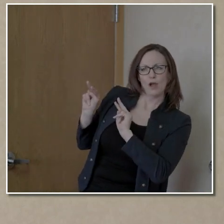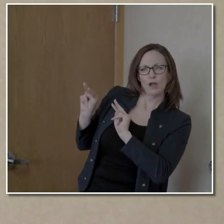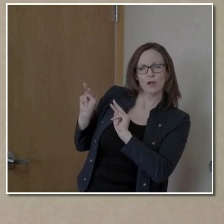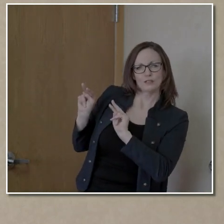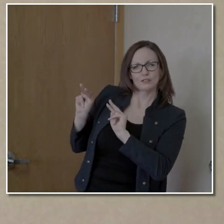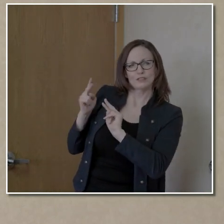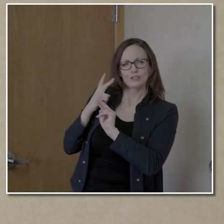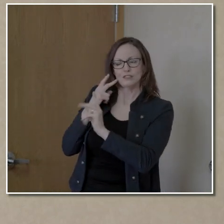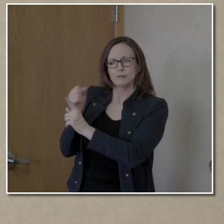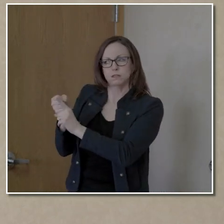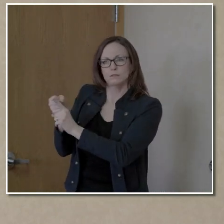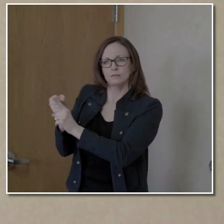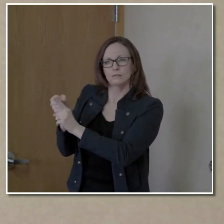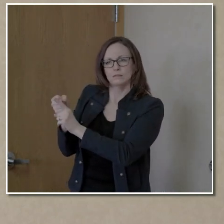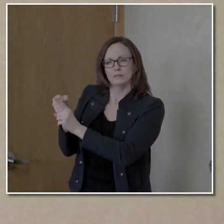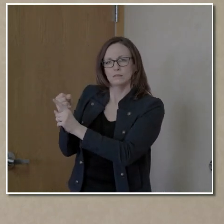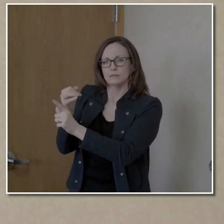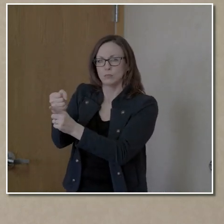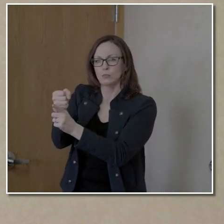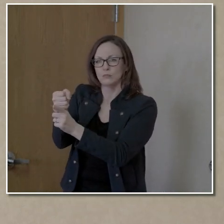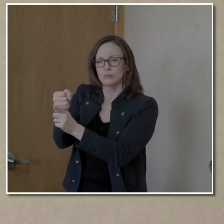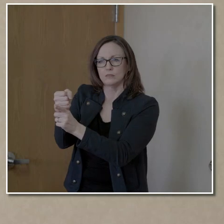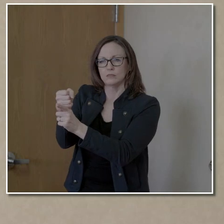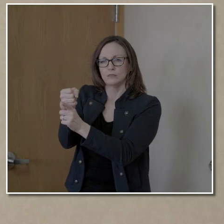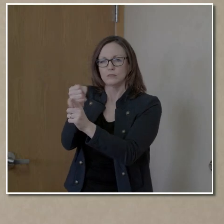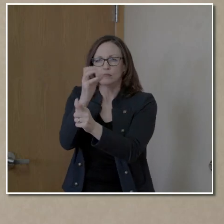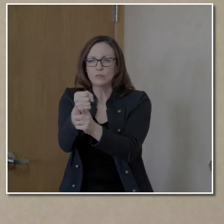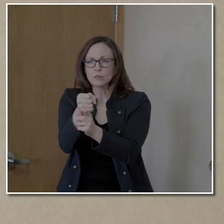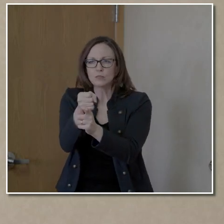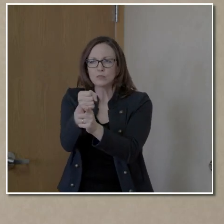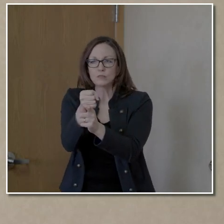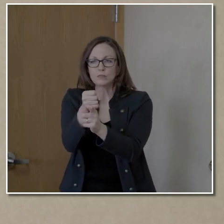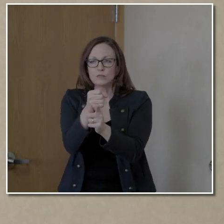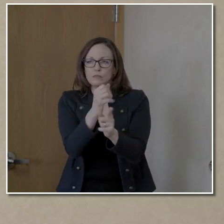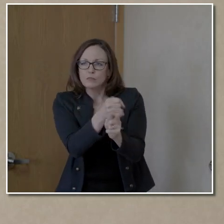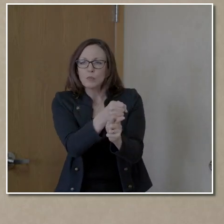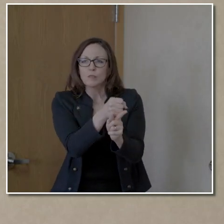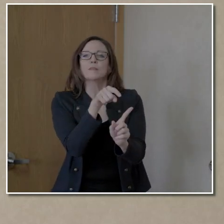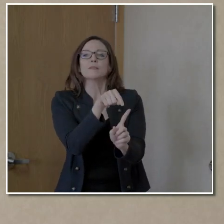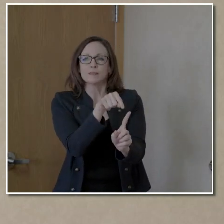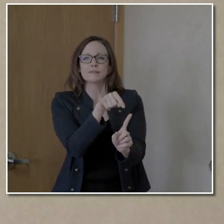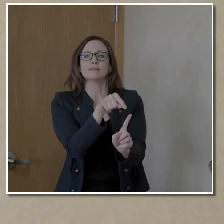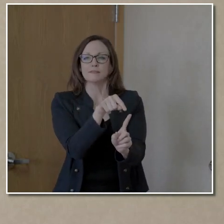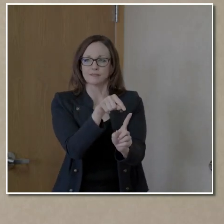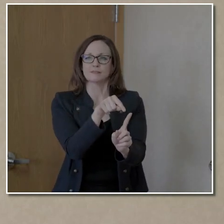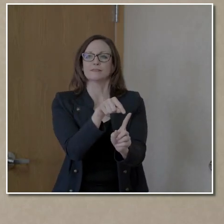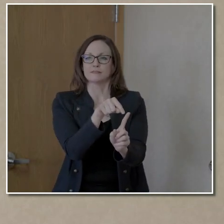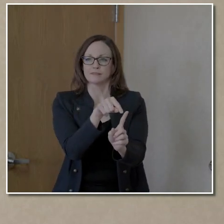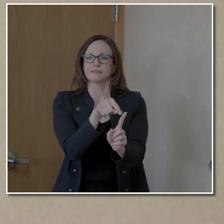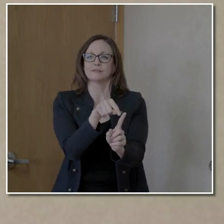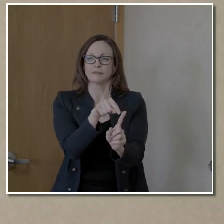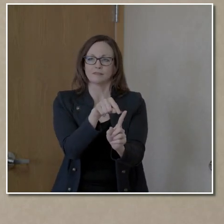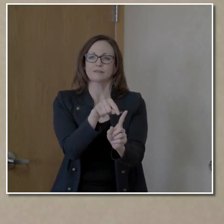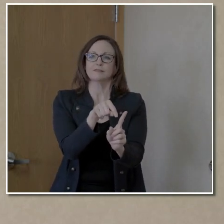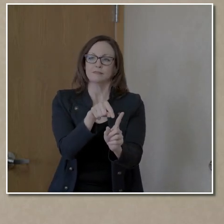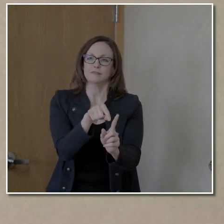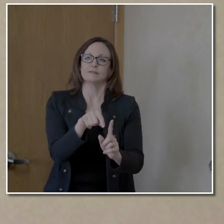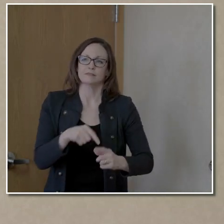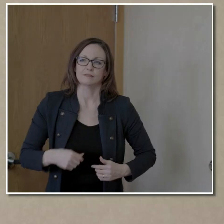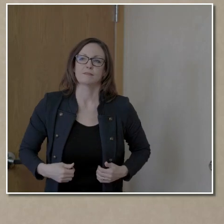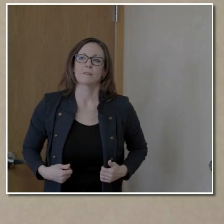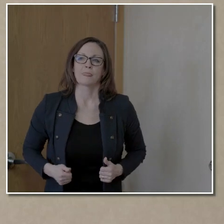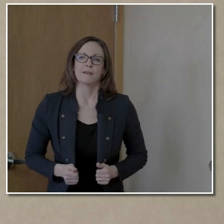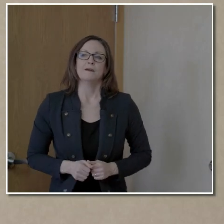have exhibited symptoms by April 21st, which was yesterday. And so I would anticipate, that over the